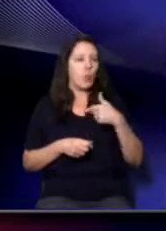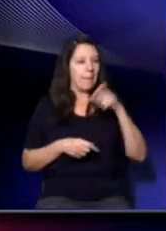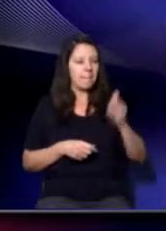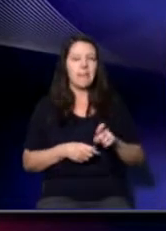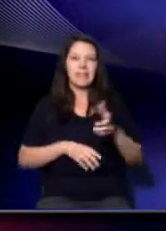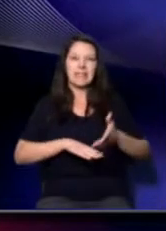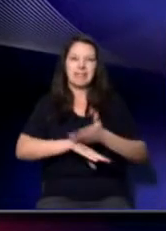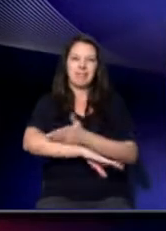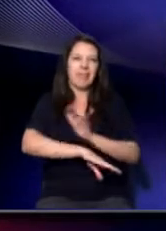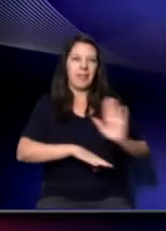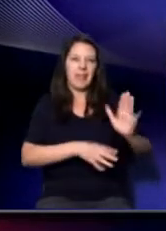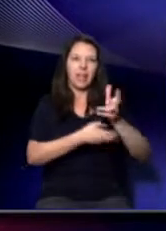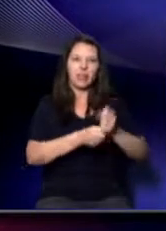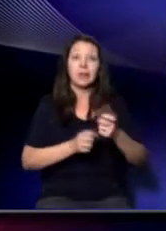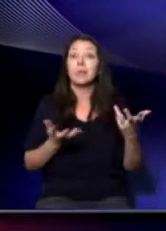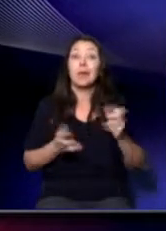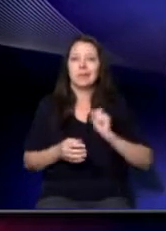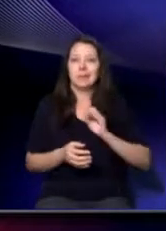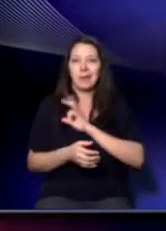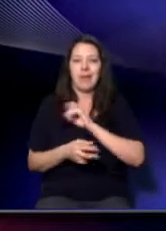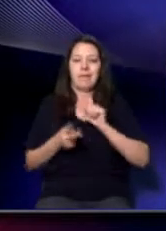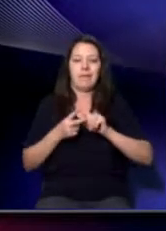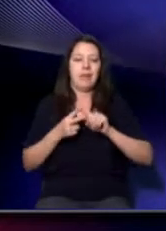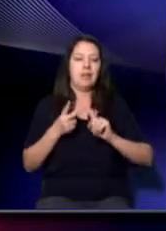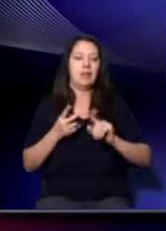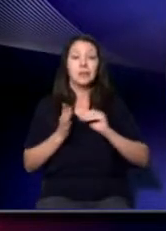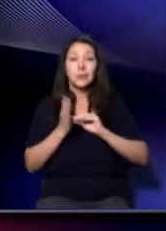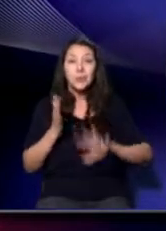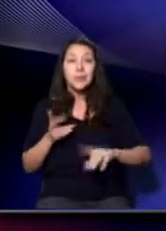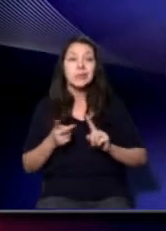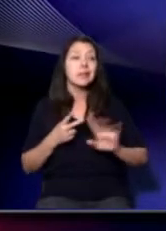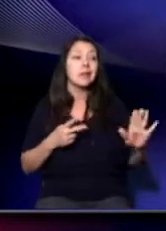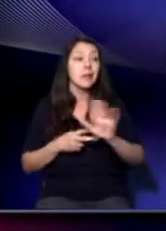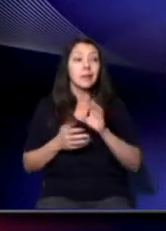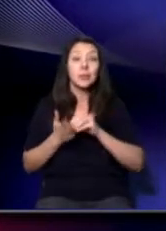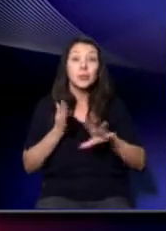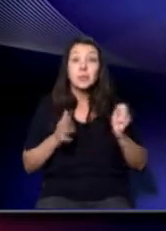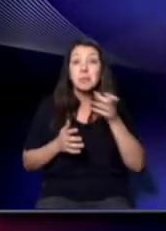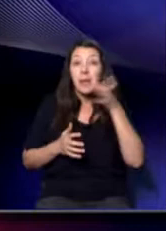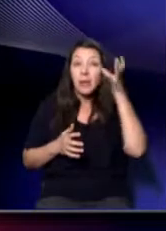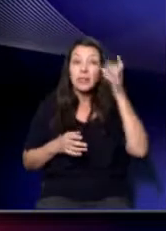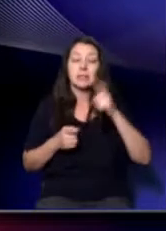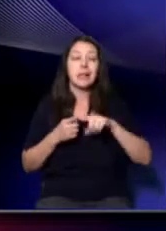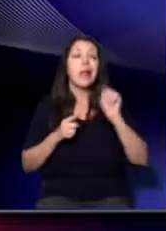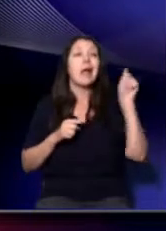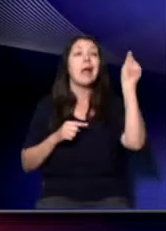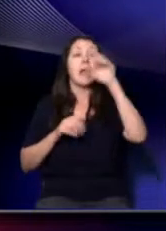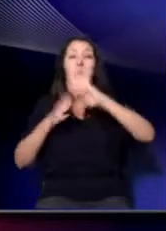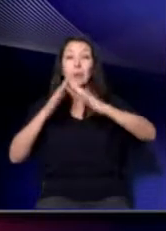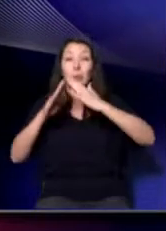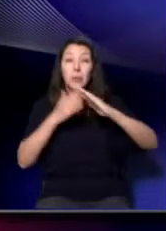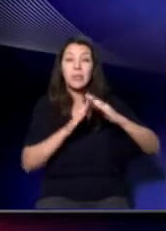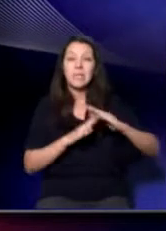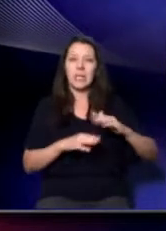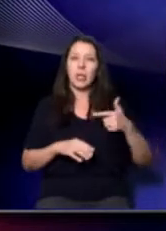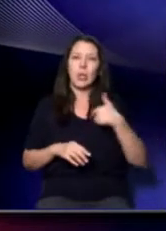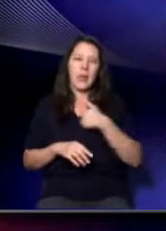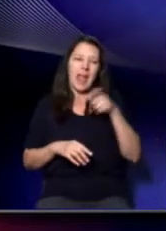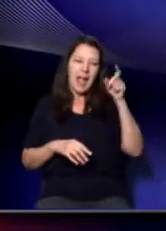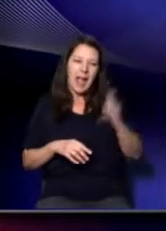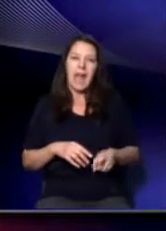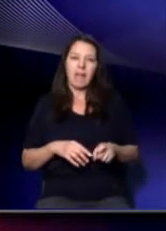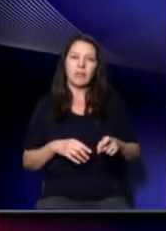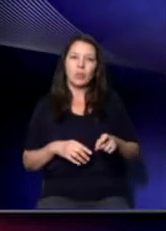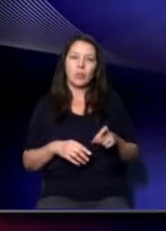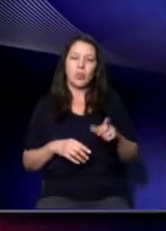that means our students, that means the parents, that means the communities. We have to earn